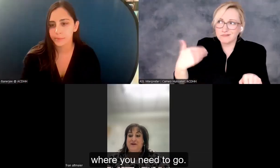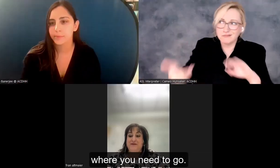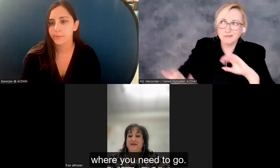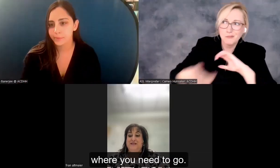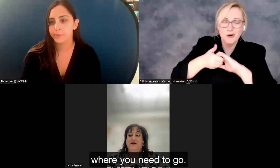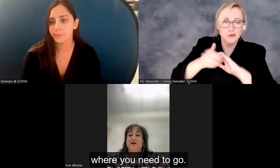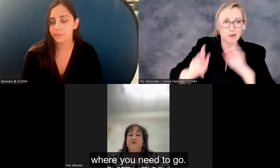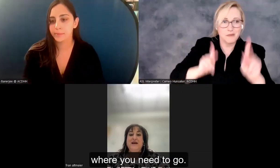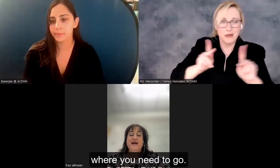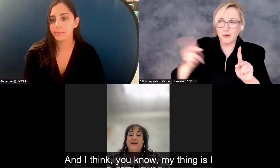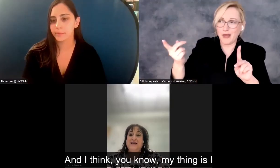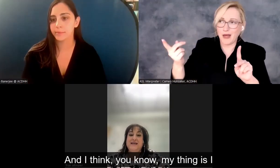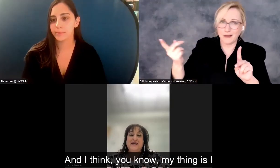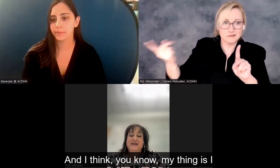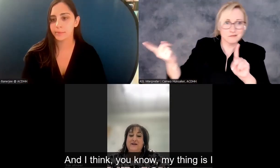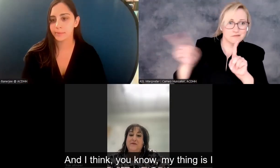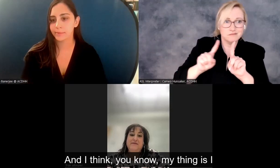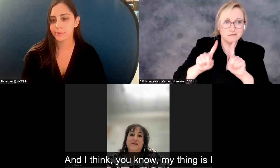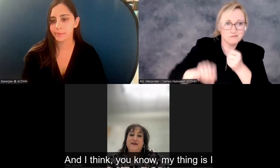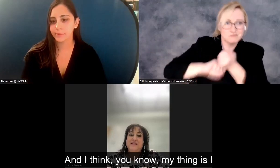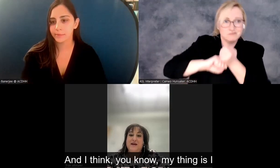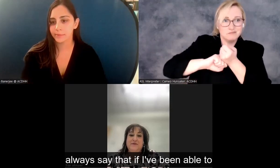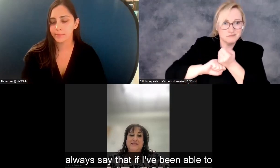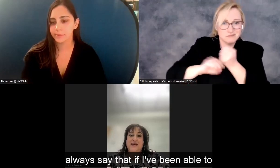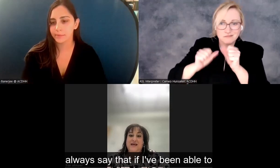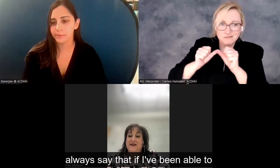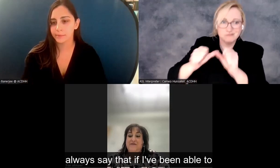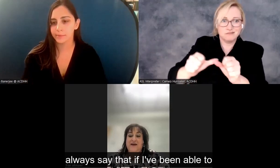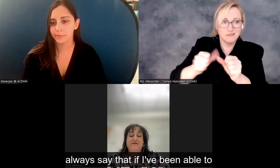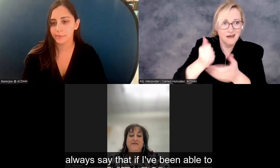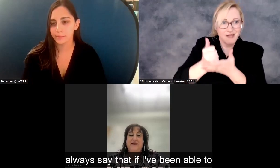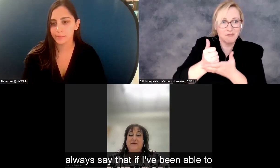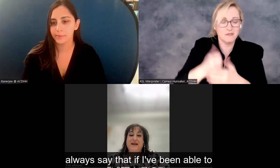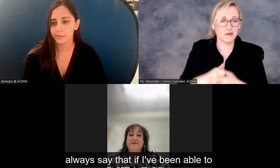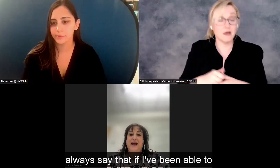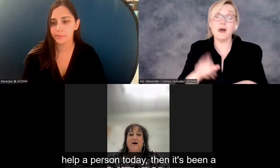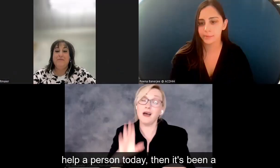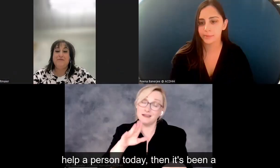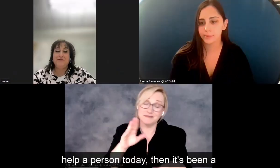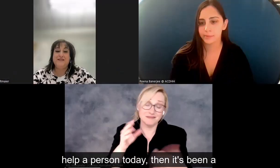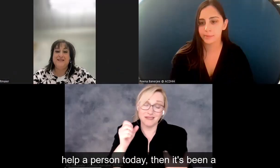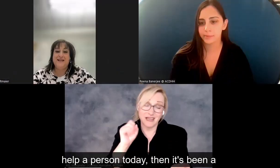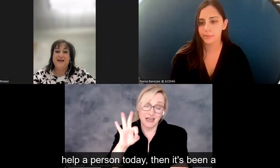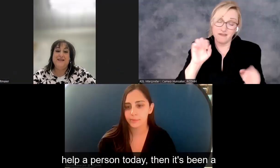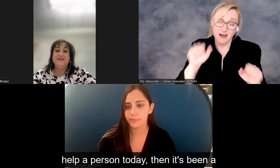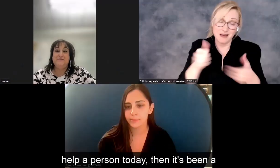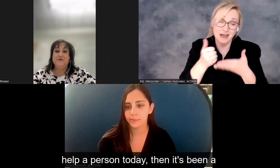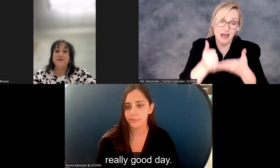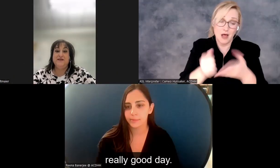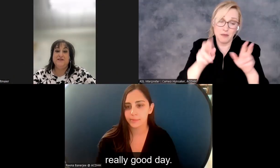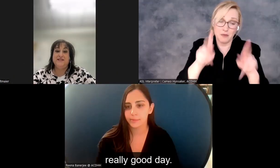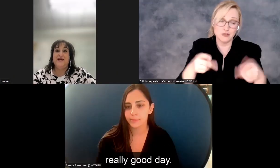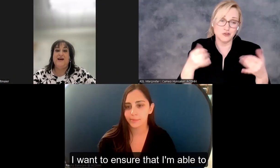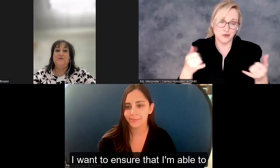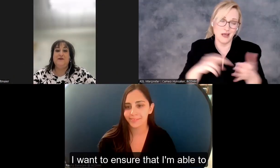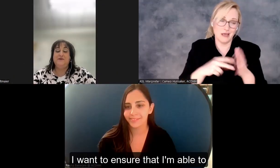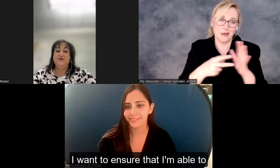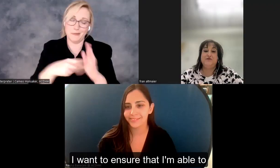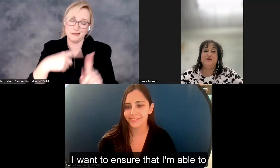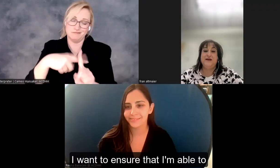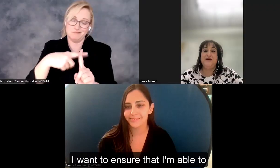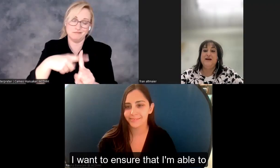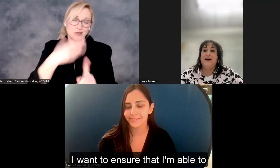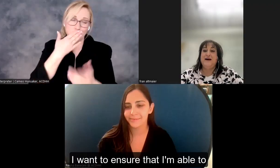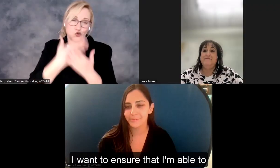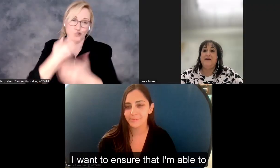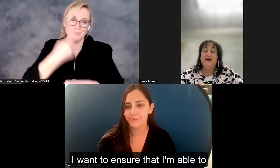get where you need to go. And I think, my thing is I always say that if I've been able to help a person today, then it's been a really good day. I want to